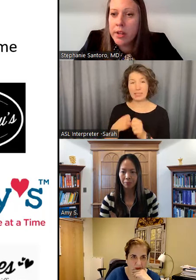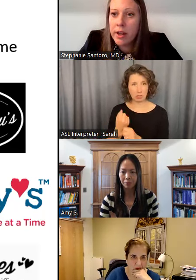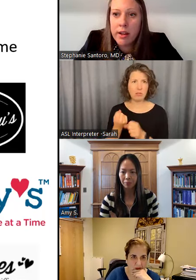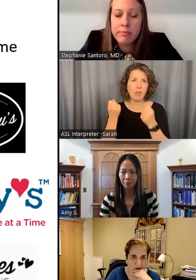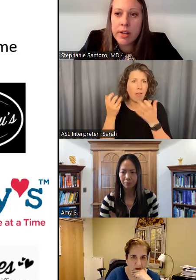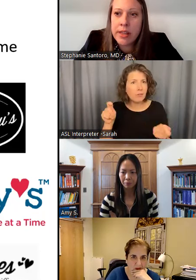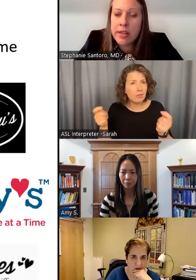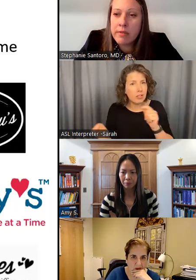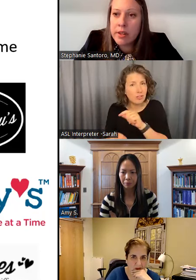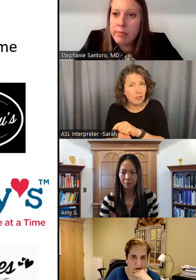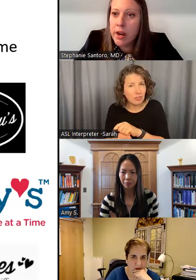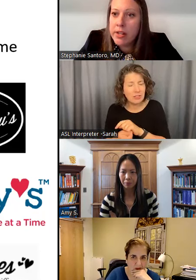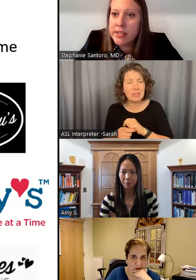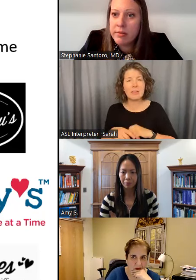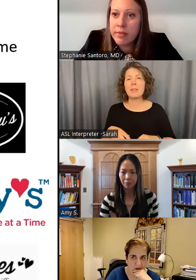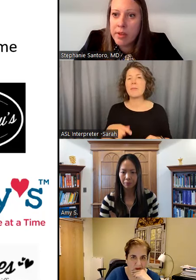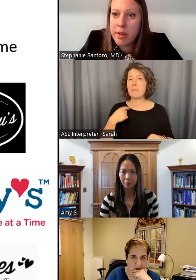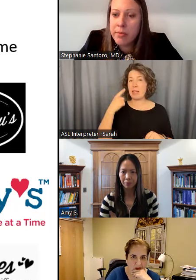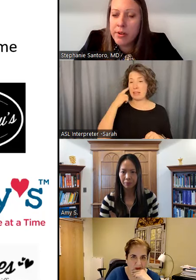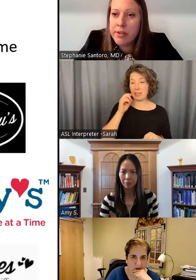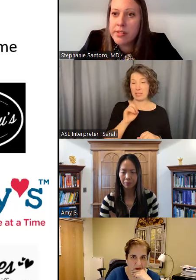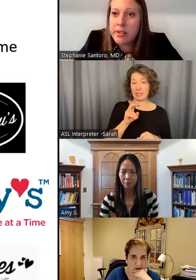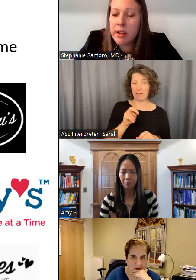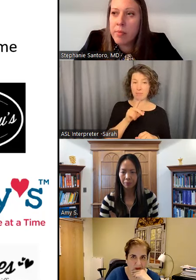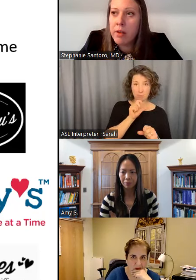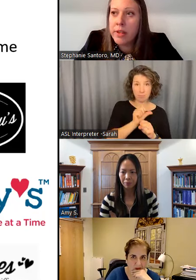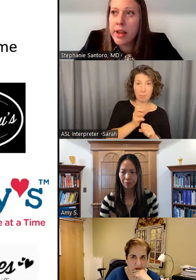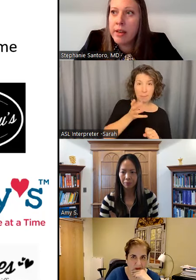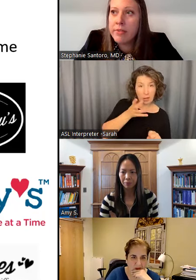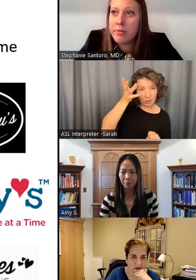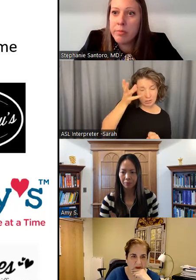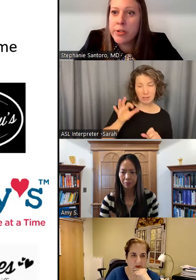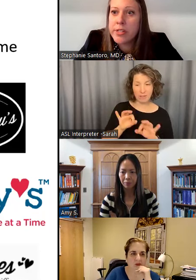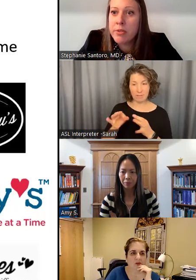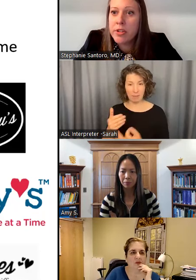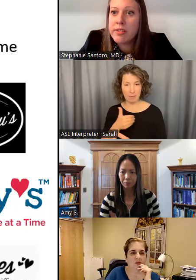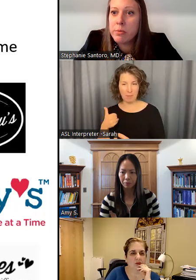So I think even parents and family members often